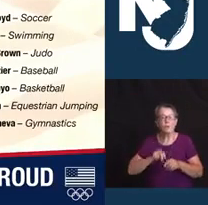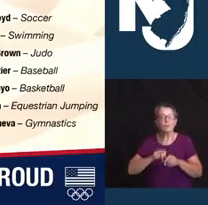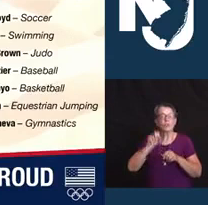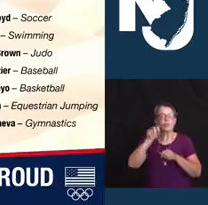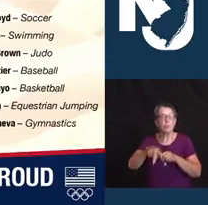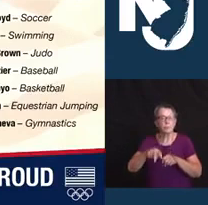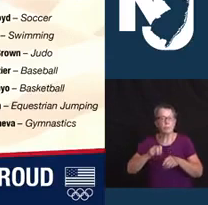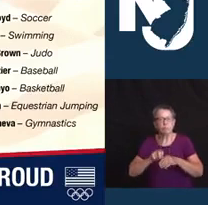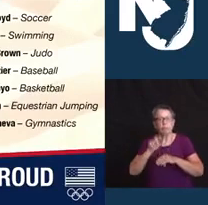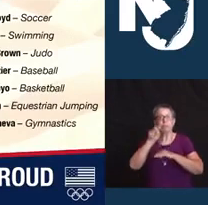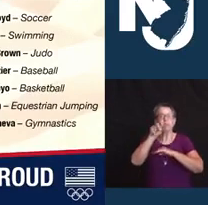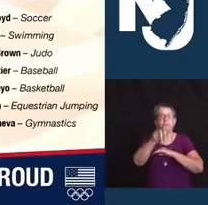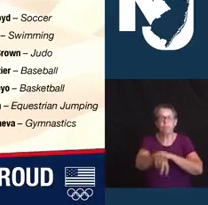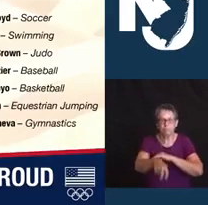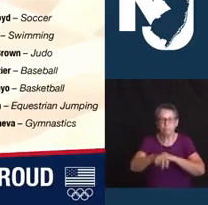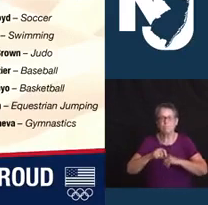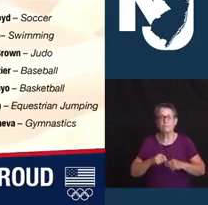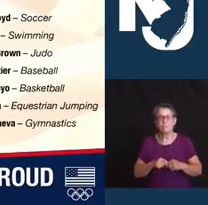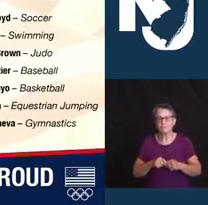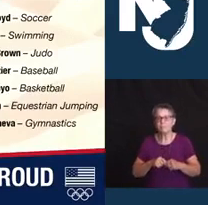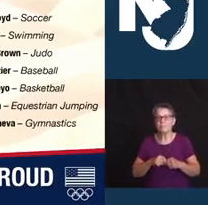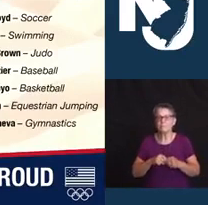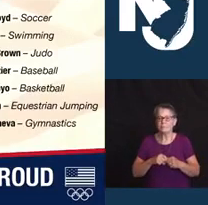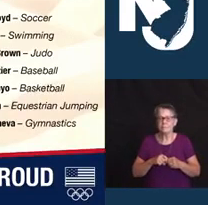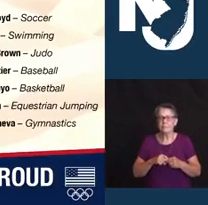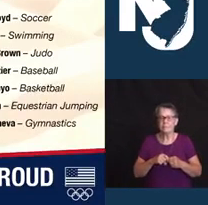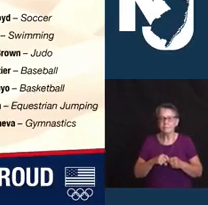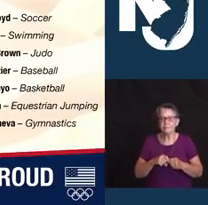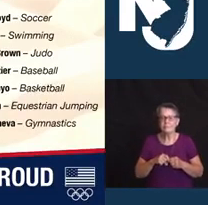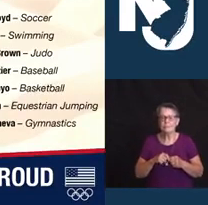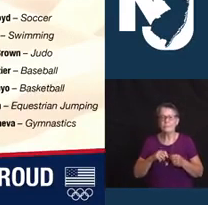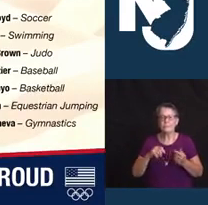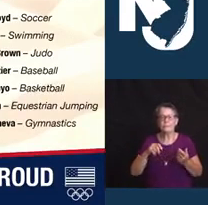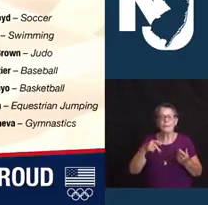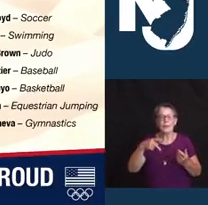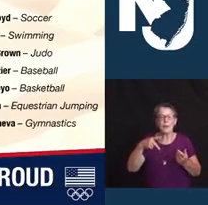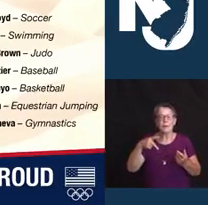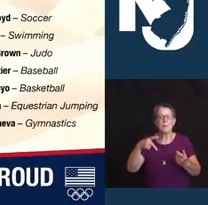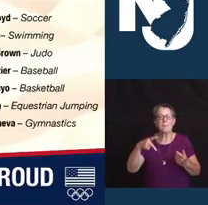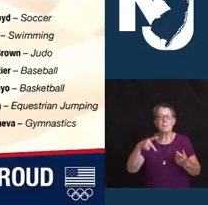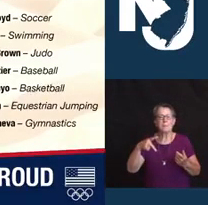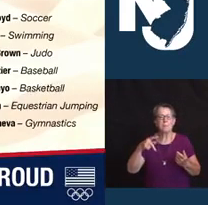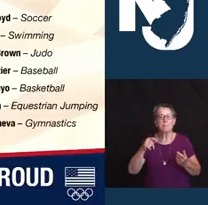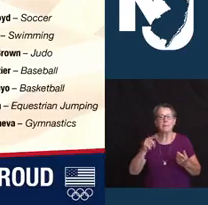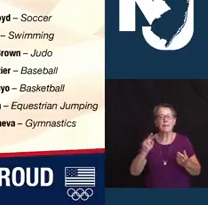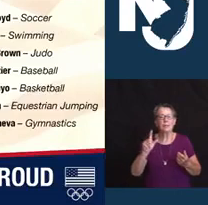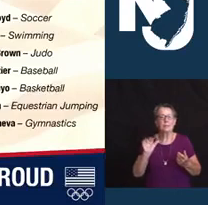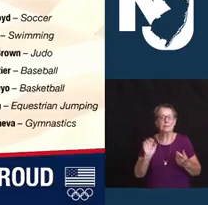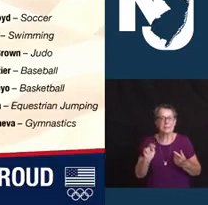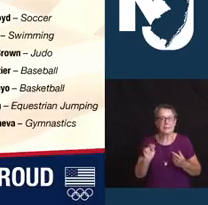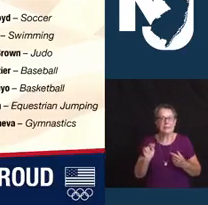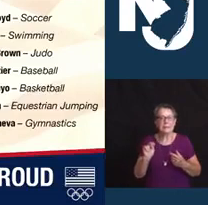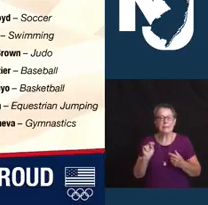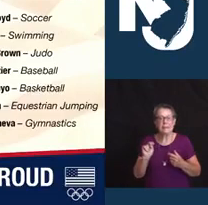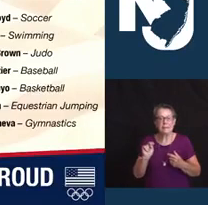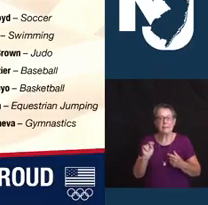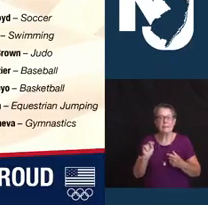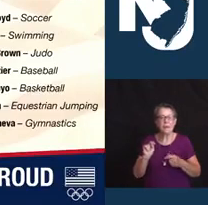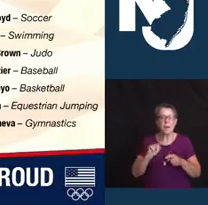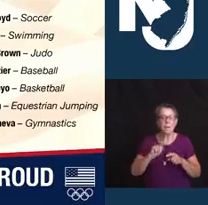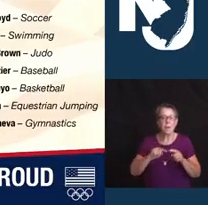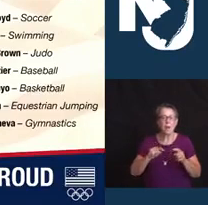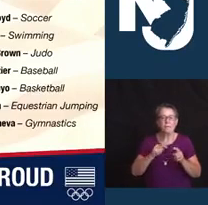Harding Township triathlete Morgan Pearson in the mixed relay, and Willingboro's English Gardner, who was part of the women's